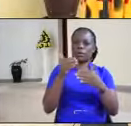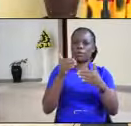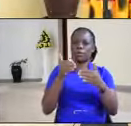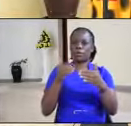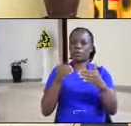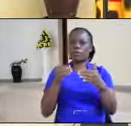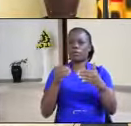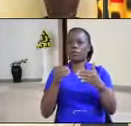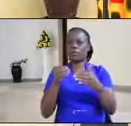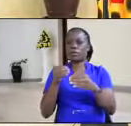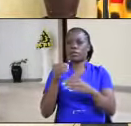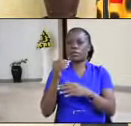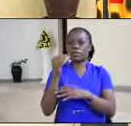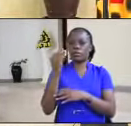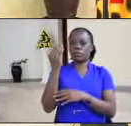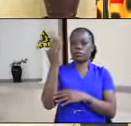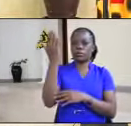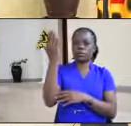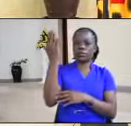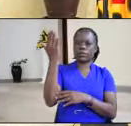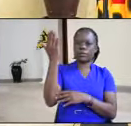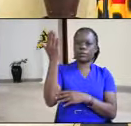found before Him